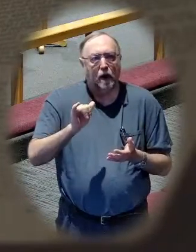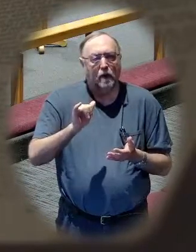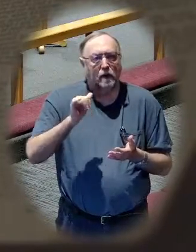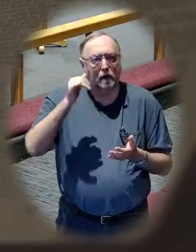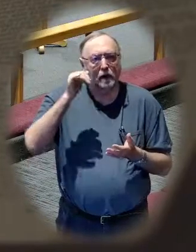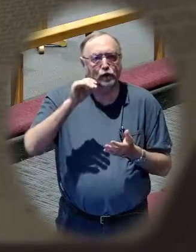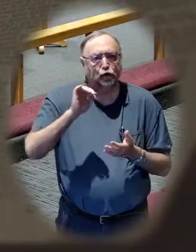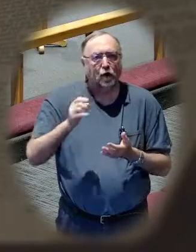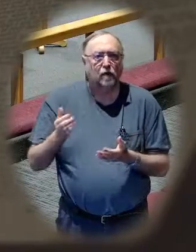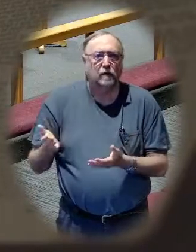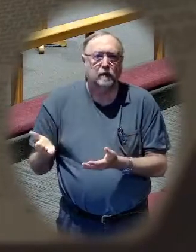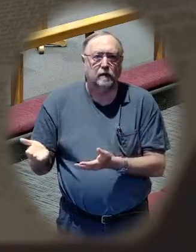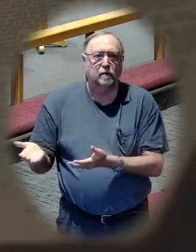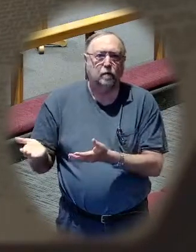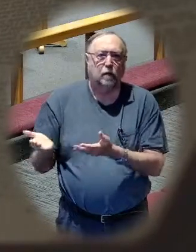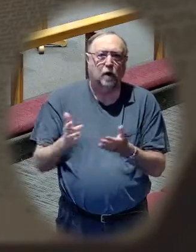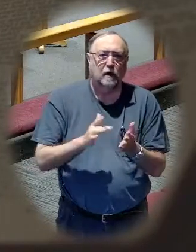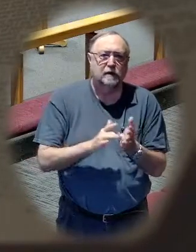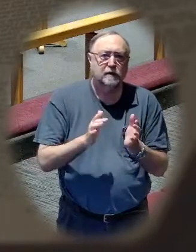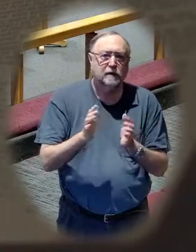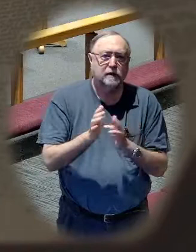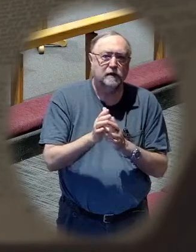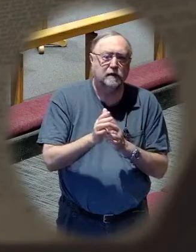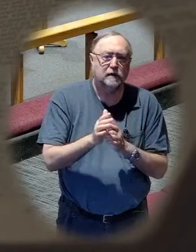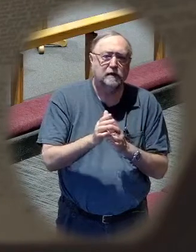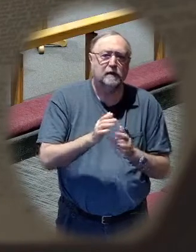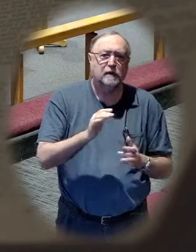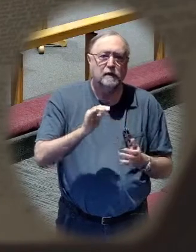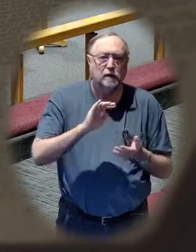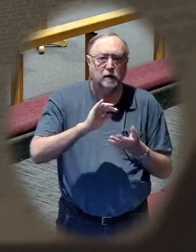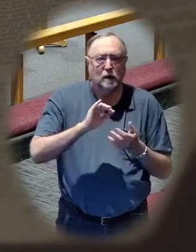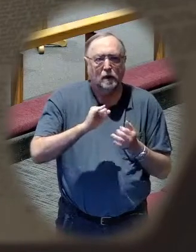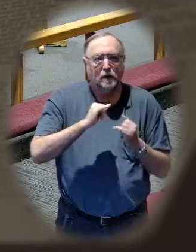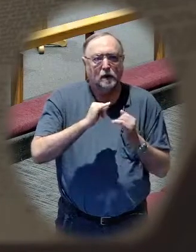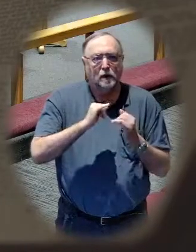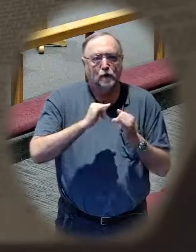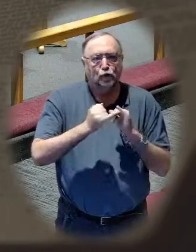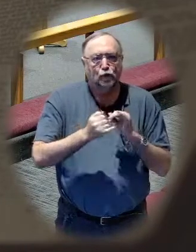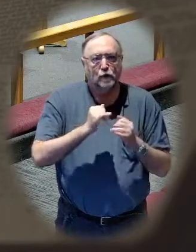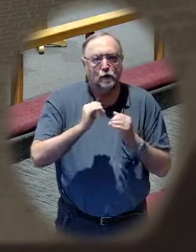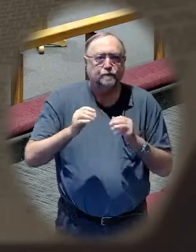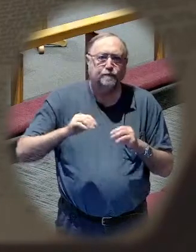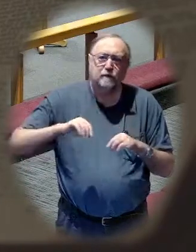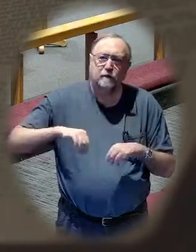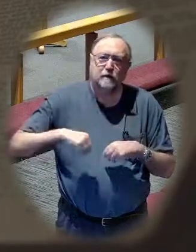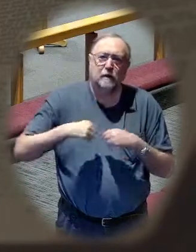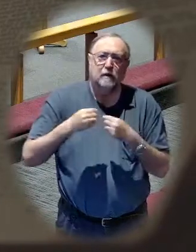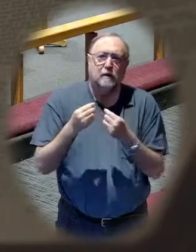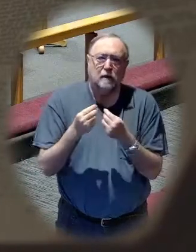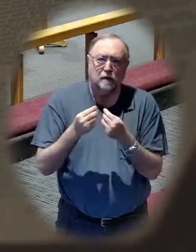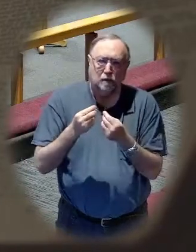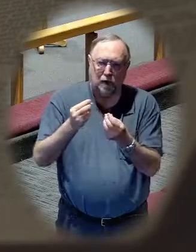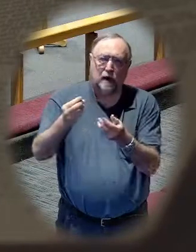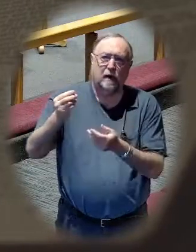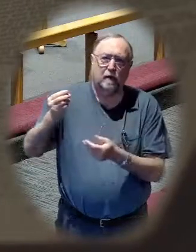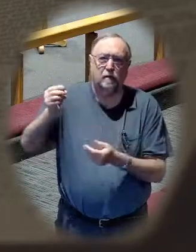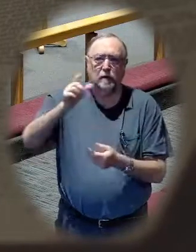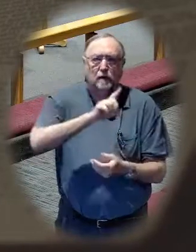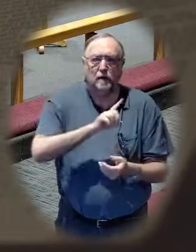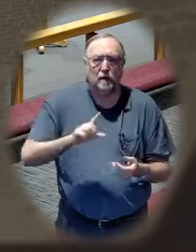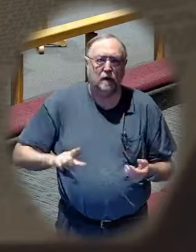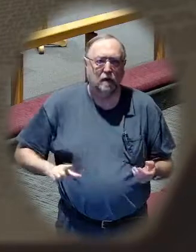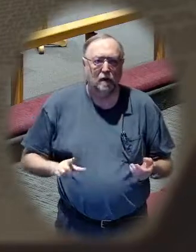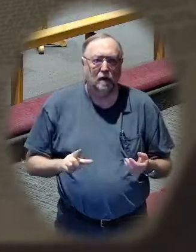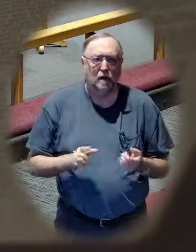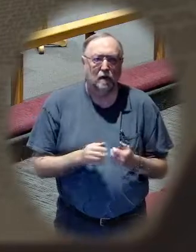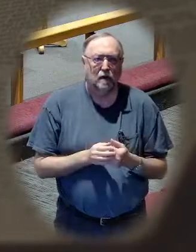to present him to the Lord, as it is written in the law of the Lord that every male who first opens the womb shall be called holy